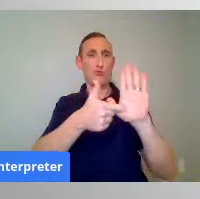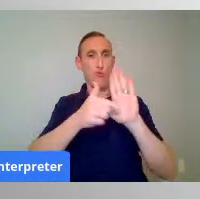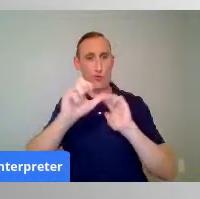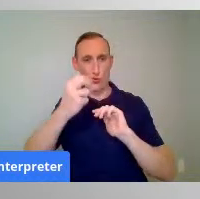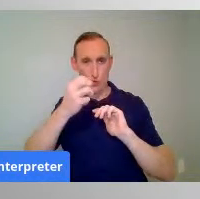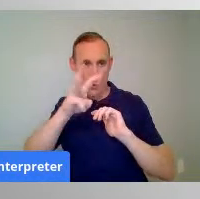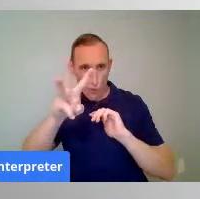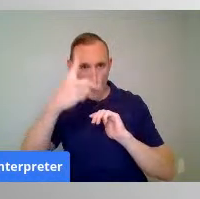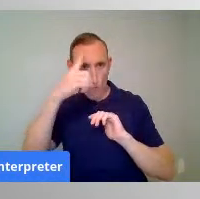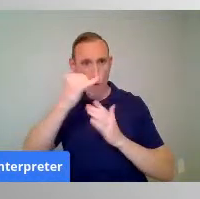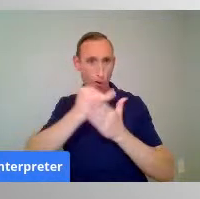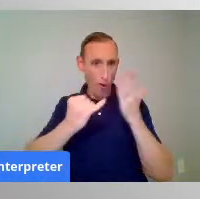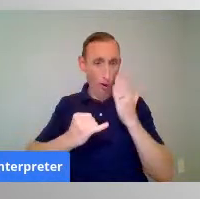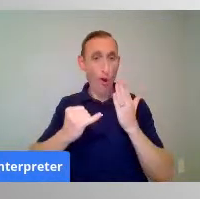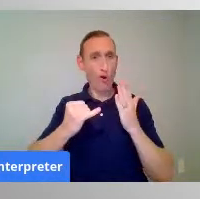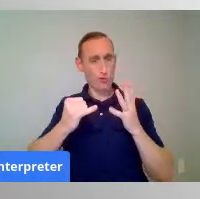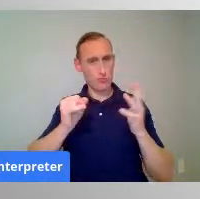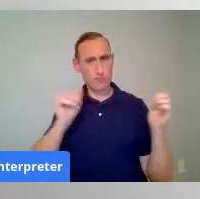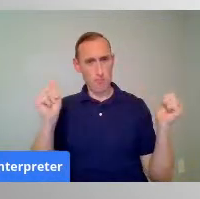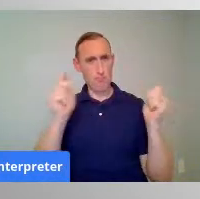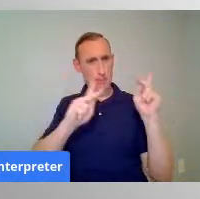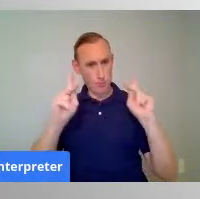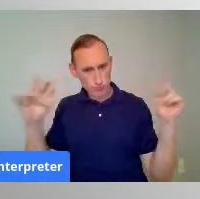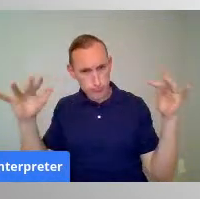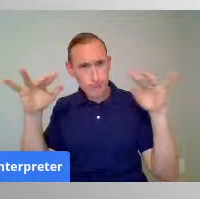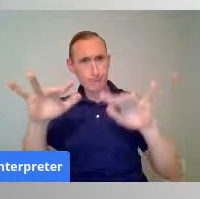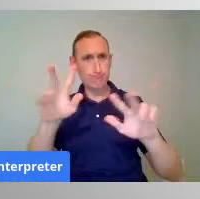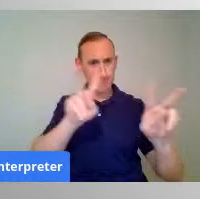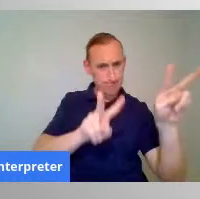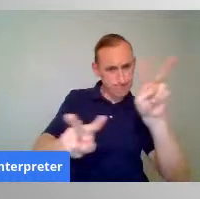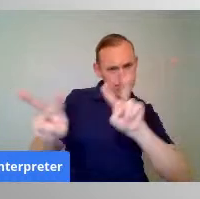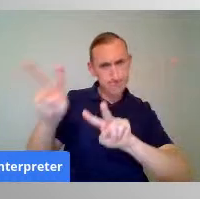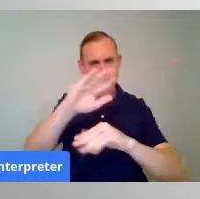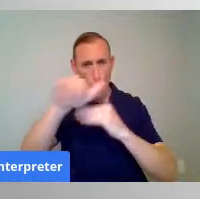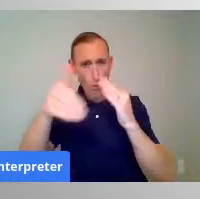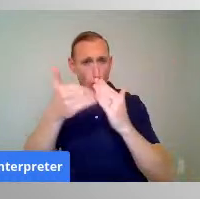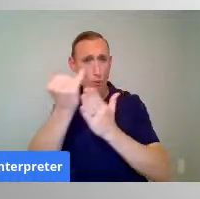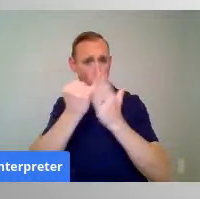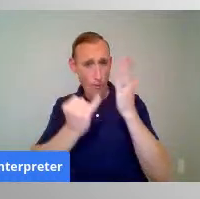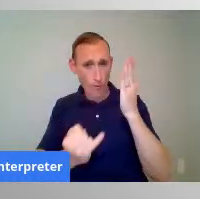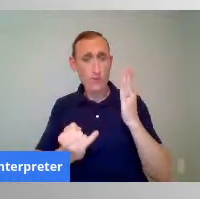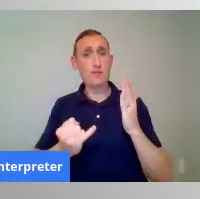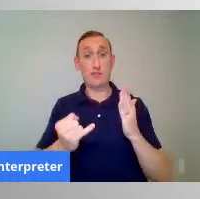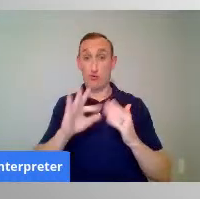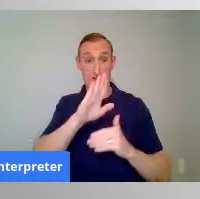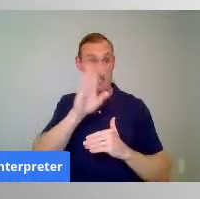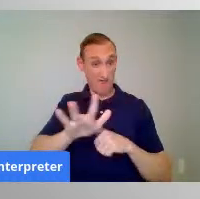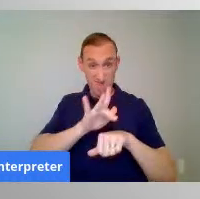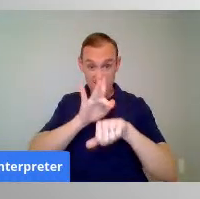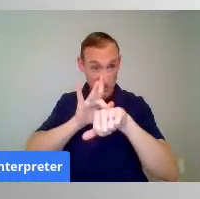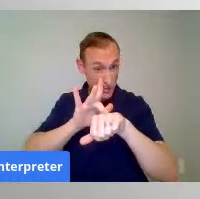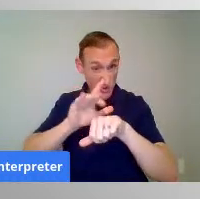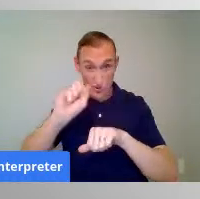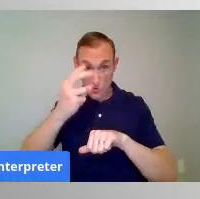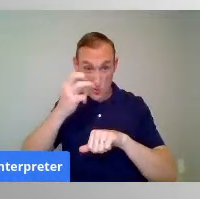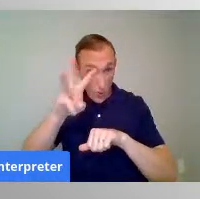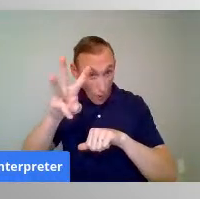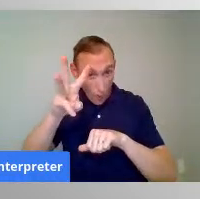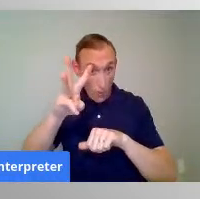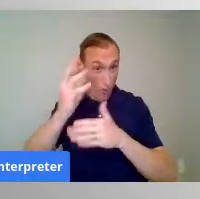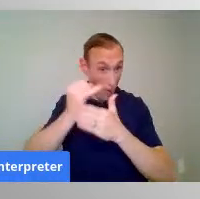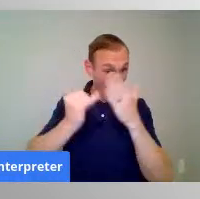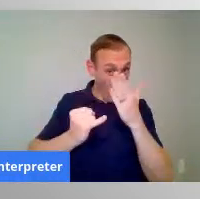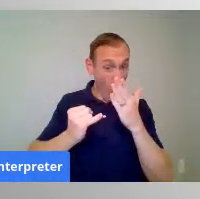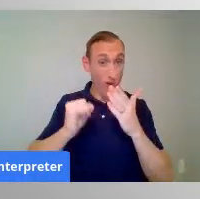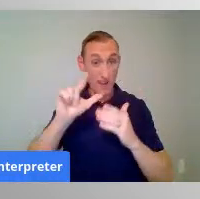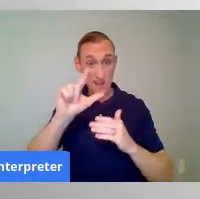you to come check out the next time that this is able to take place, because there's nothing like seeing the expression on the face of a child when they